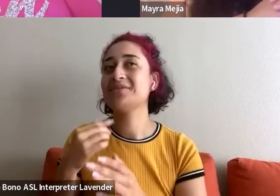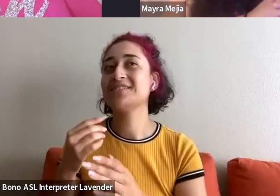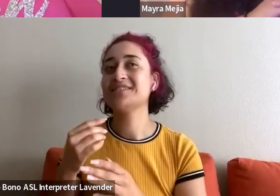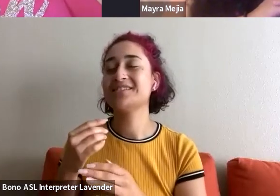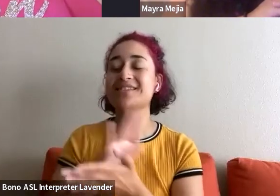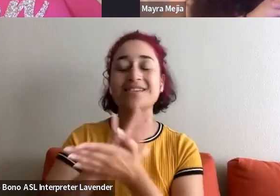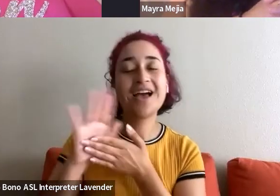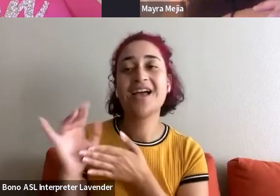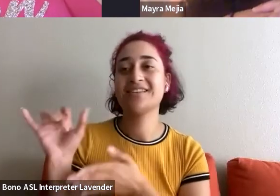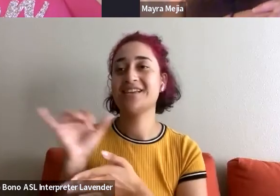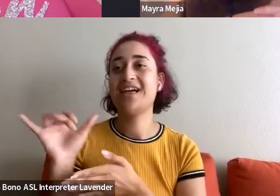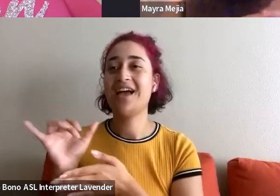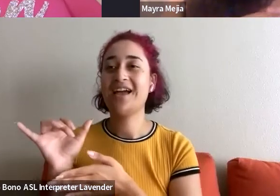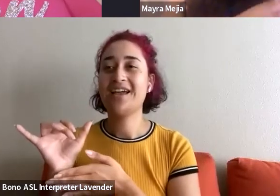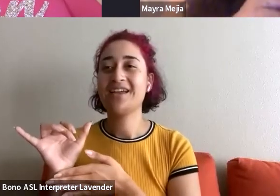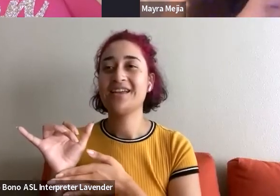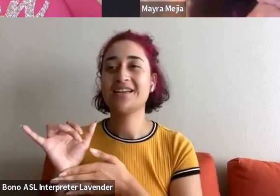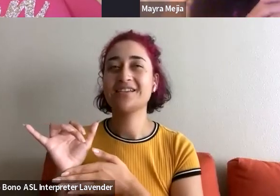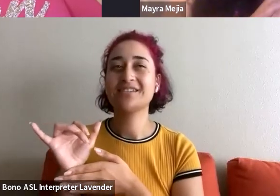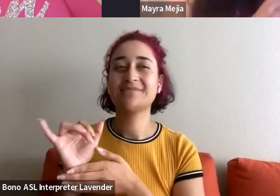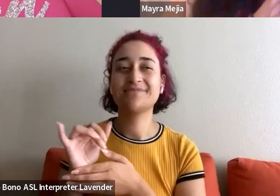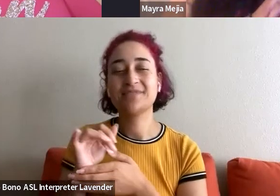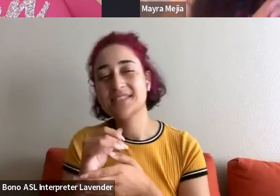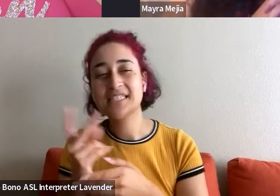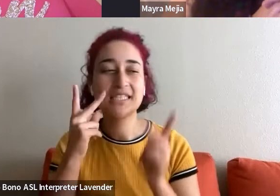to forecast trends or tell people